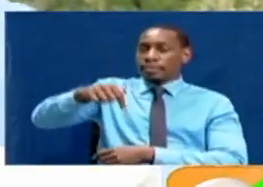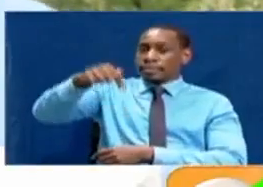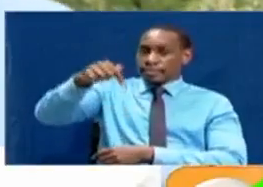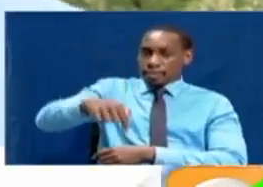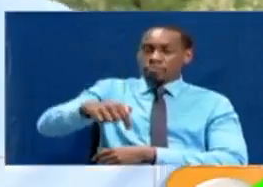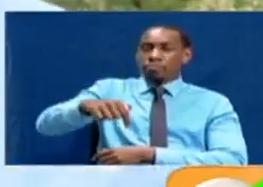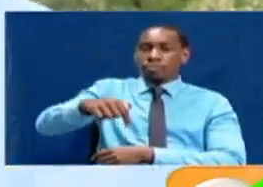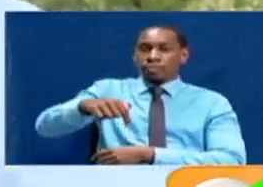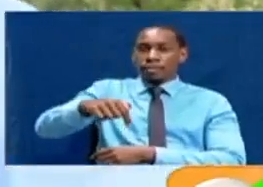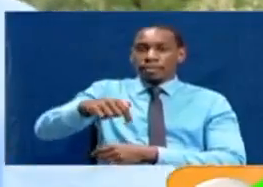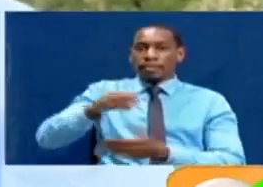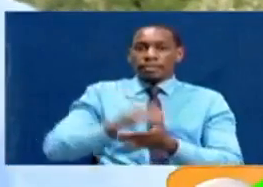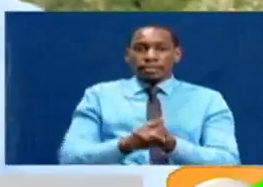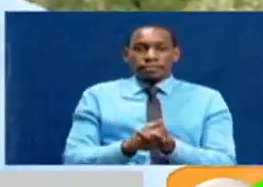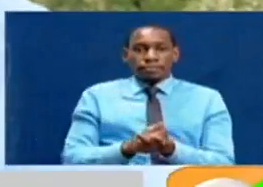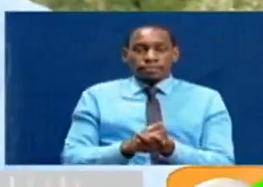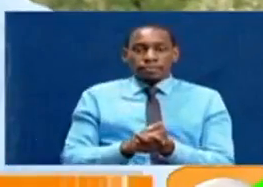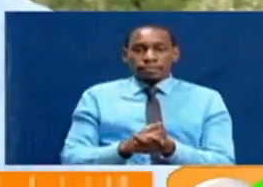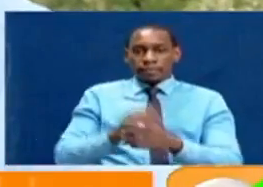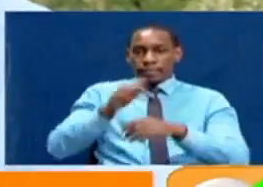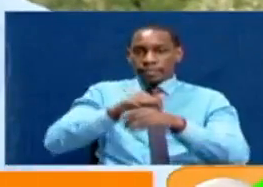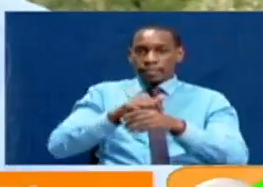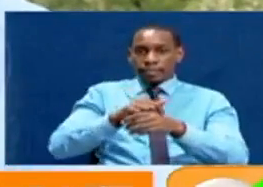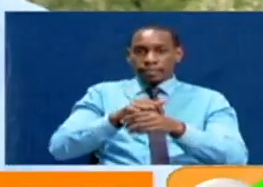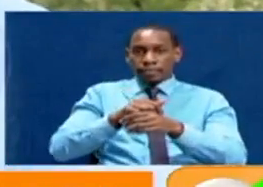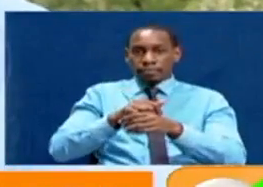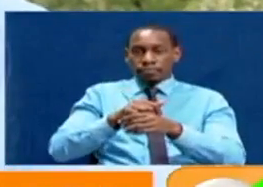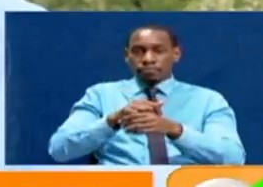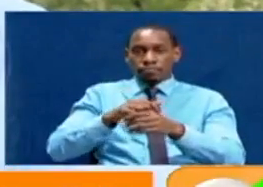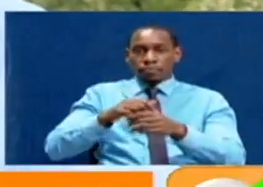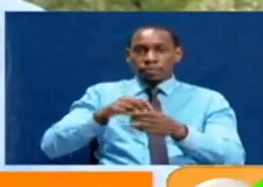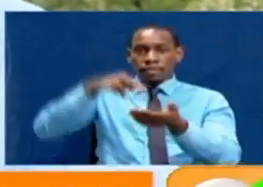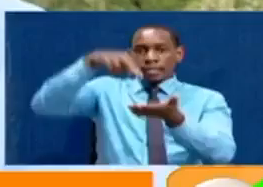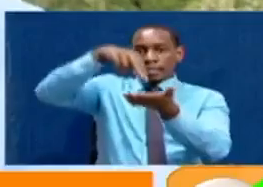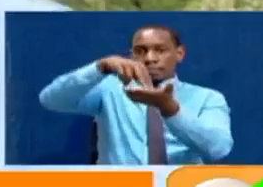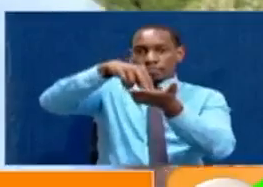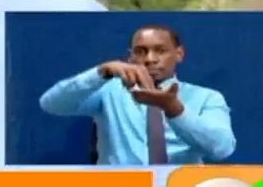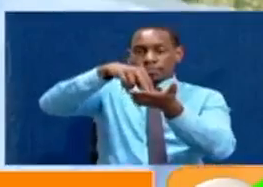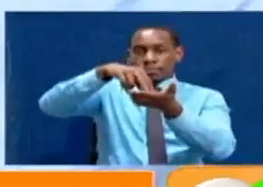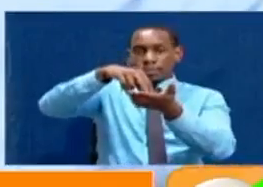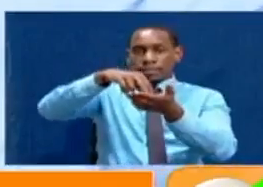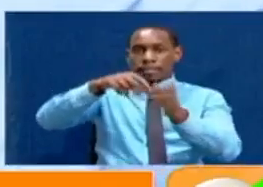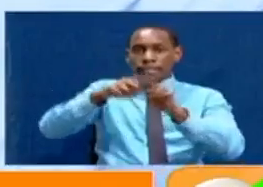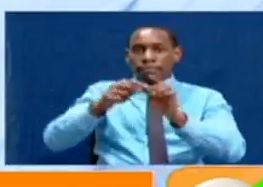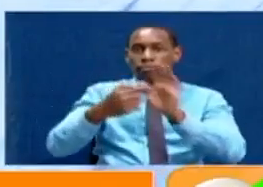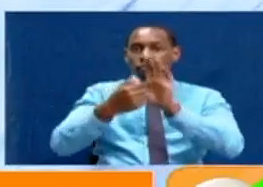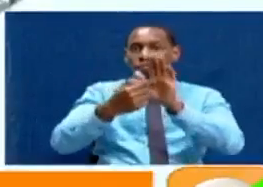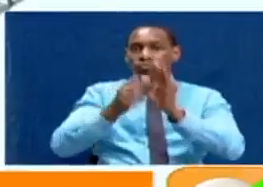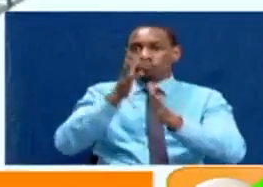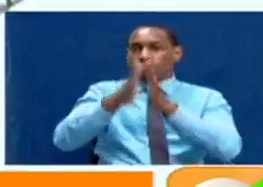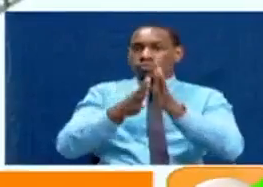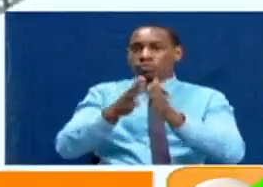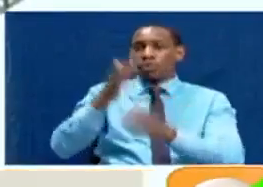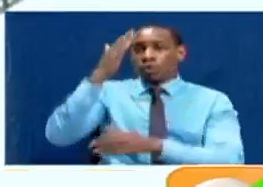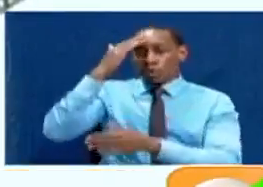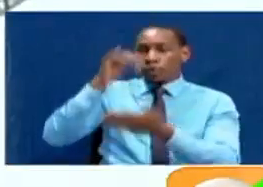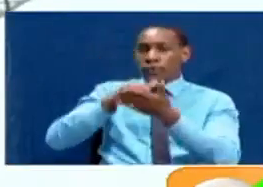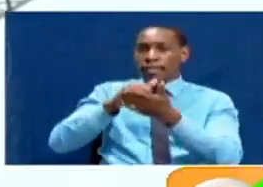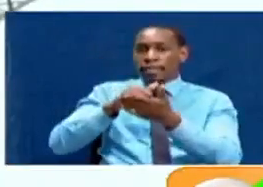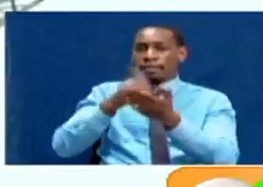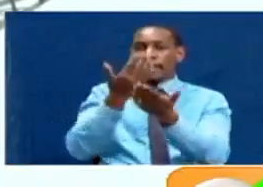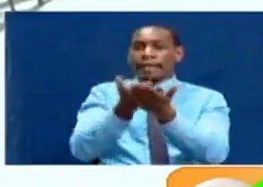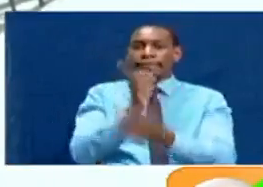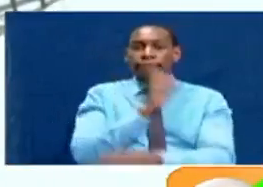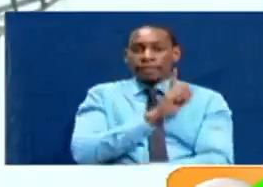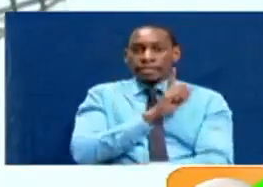down. Once he's on top of the tower, it does like this. That's when I know he has